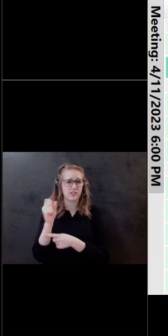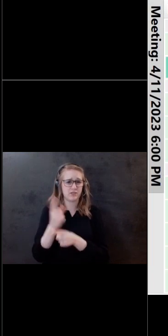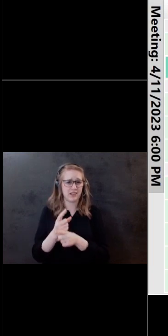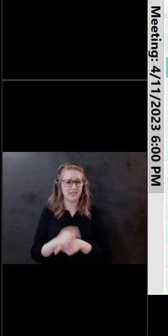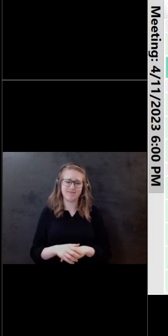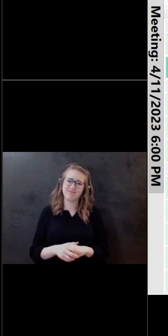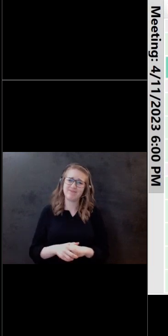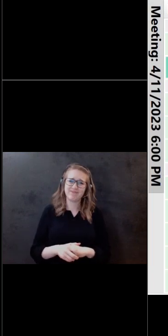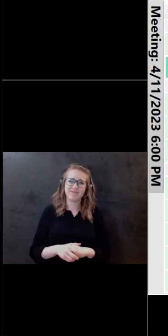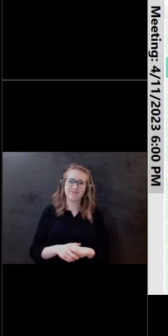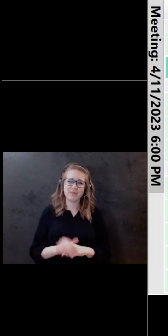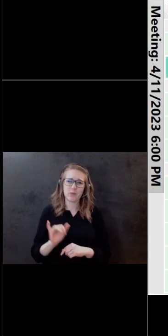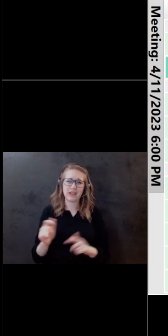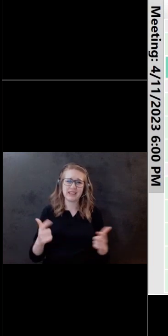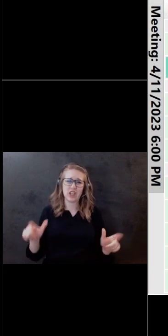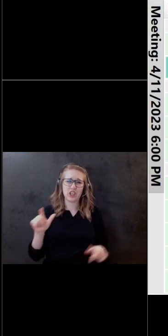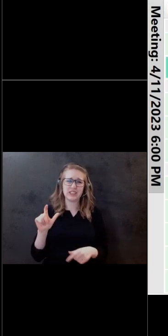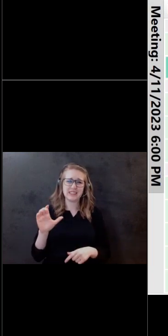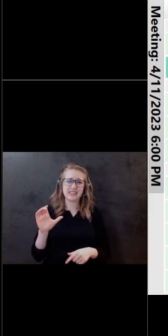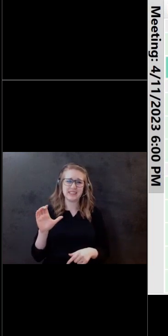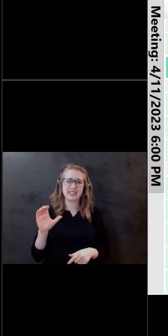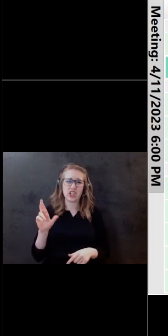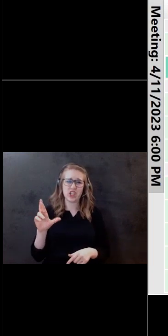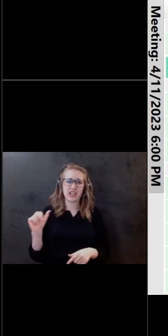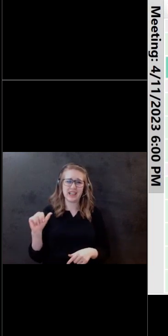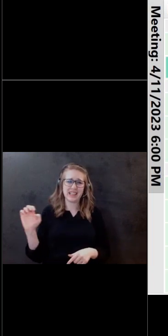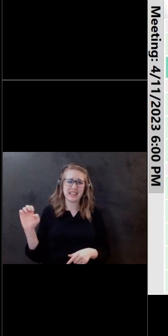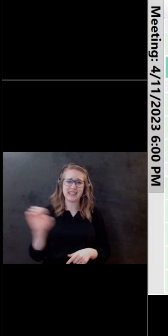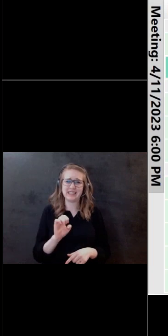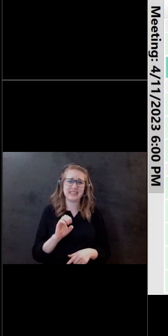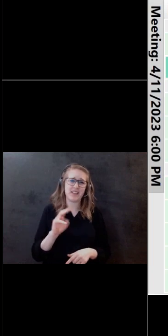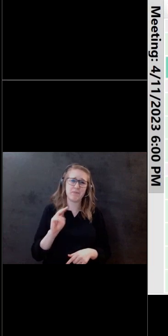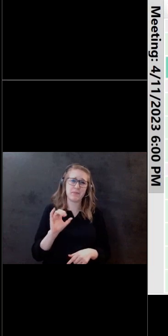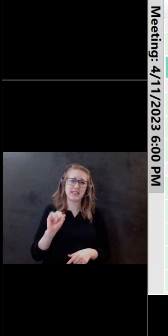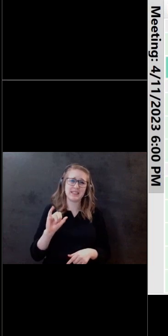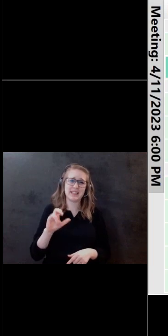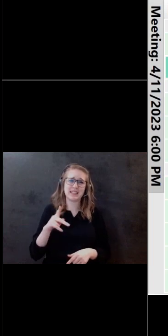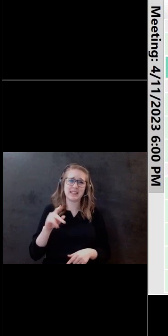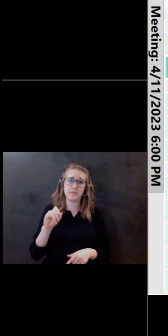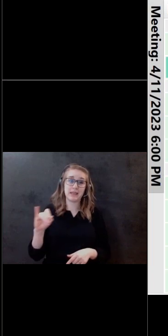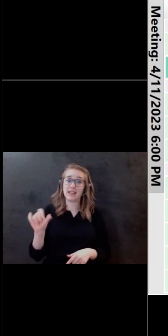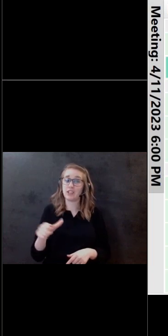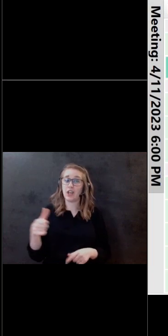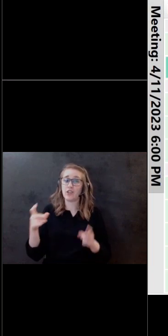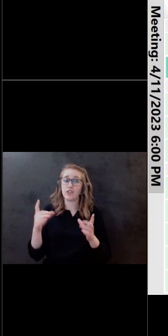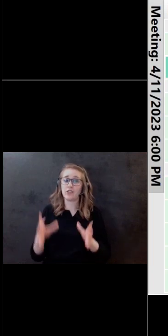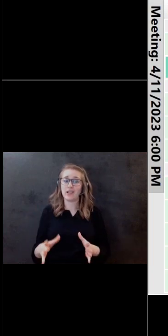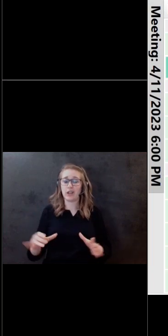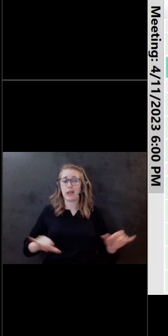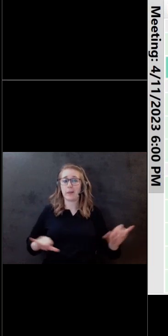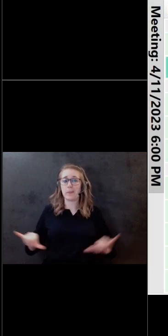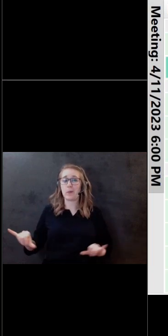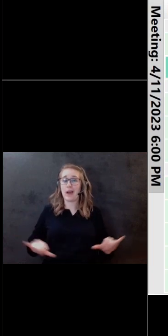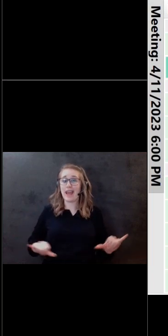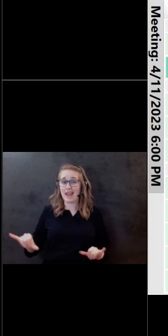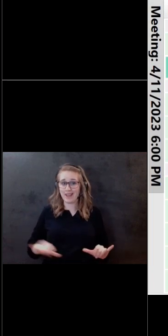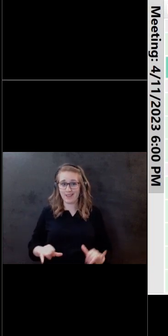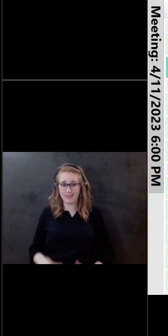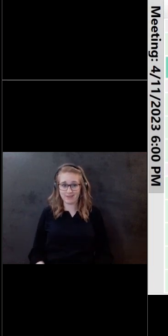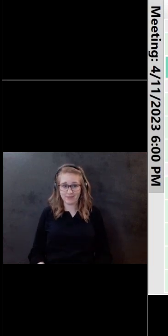So we're like the largest CRA east of the Mississippi, is what a former CRA director used to brag about.